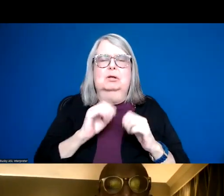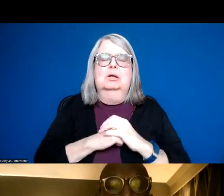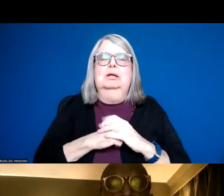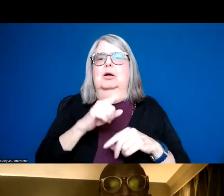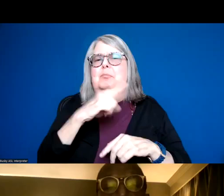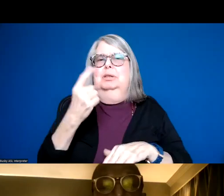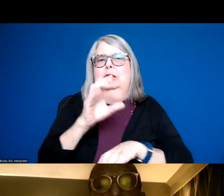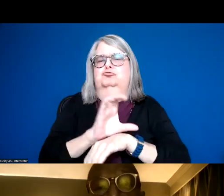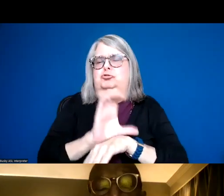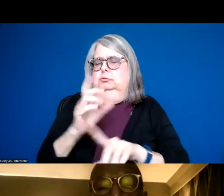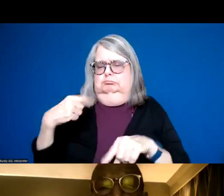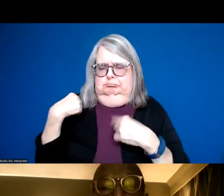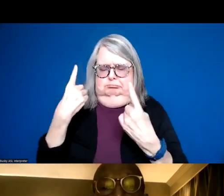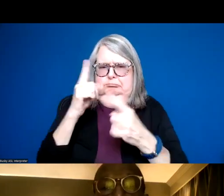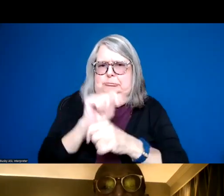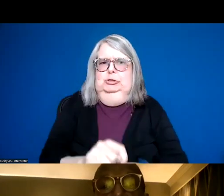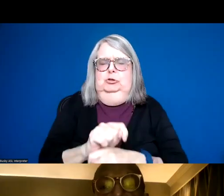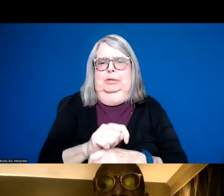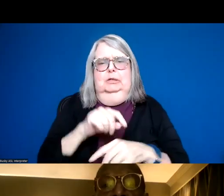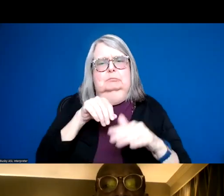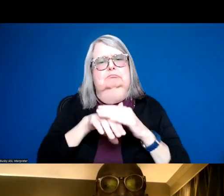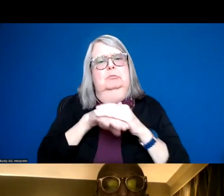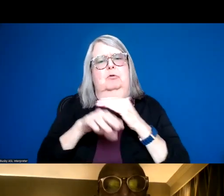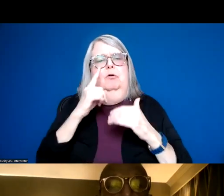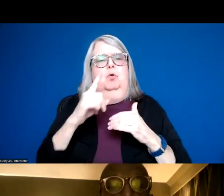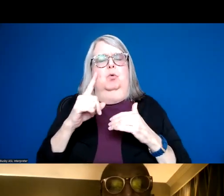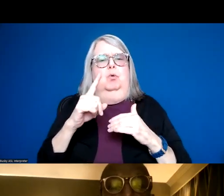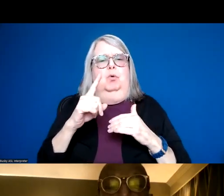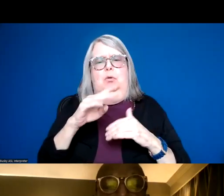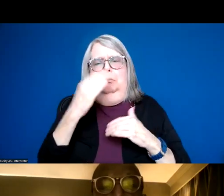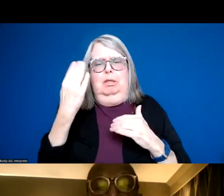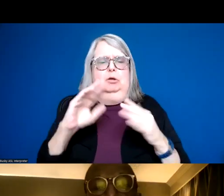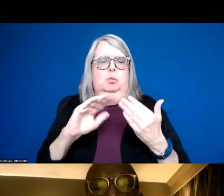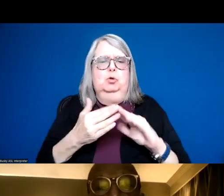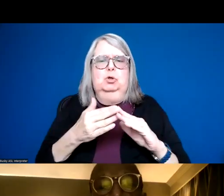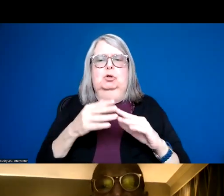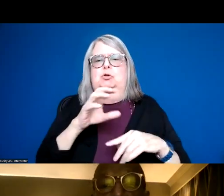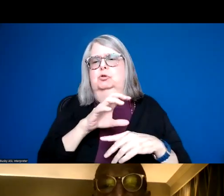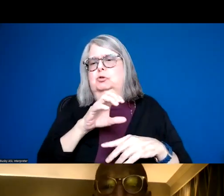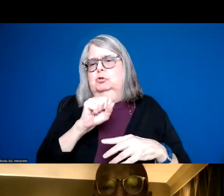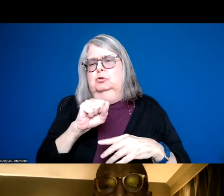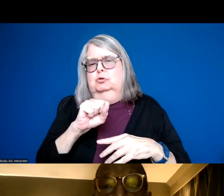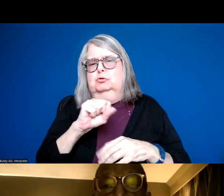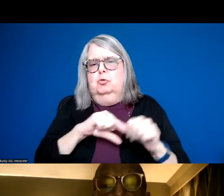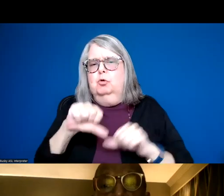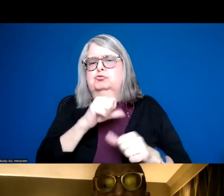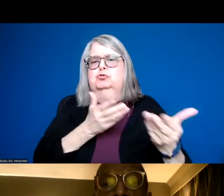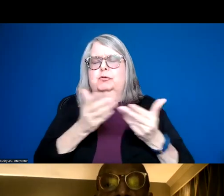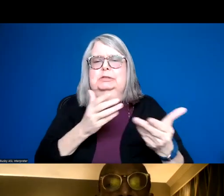has traditionally been the gateway to the Black community. It's been our access to social services, to family counseling, and a sense of